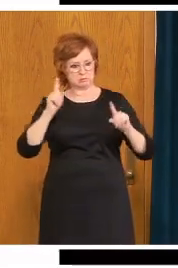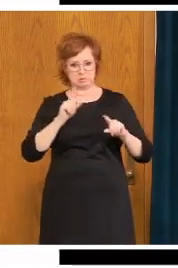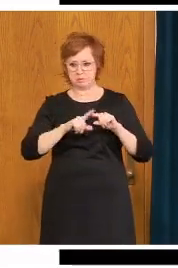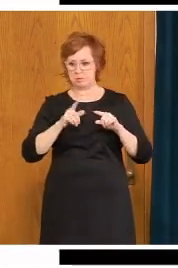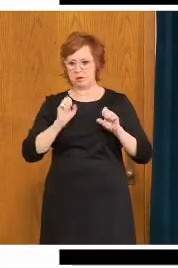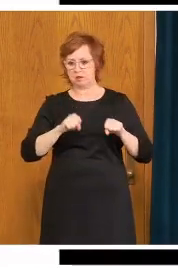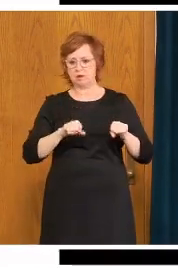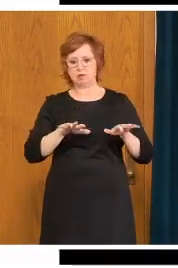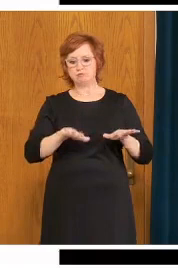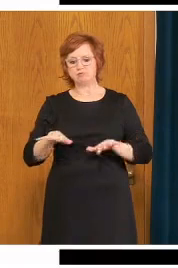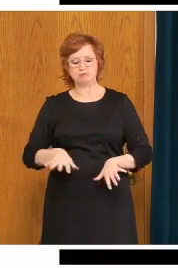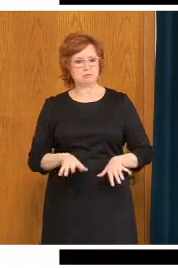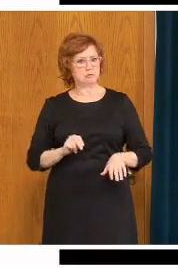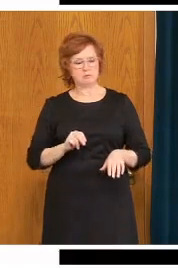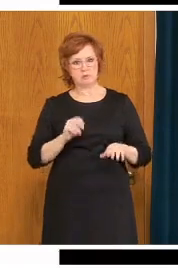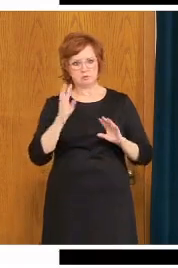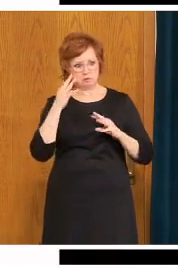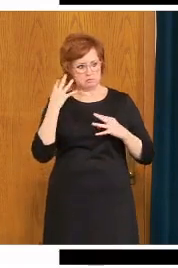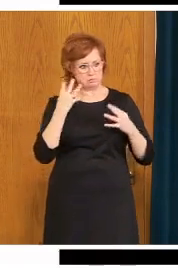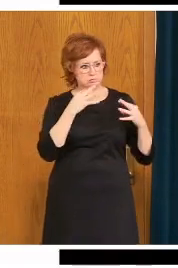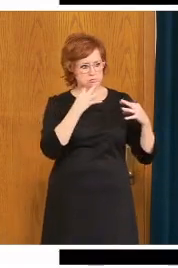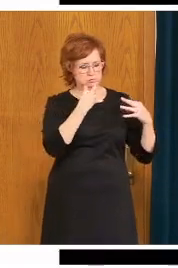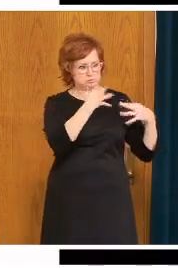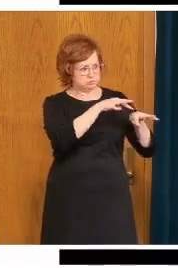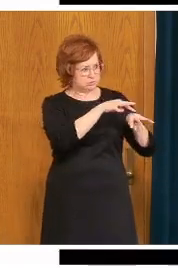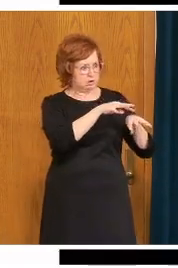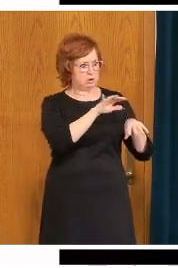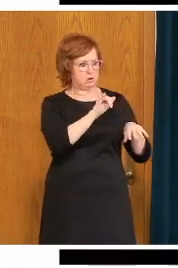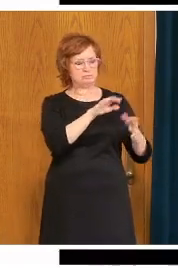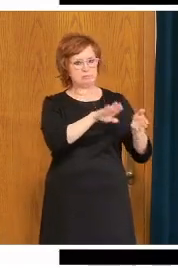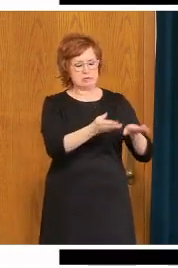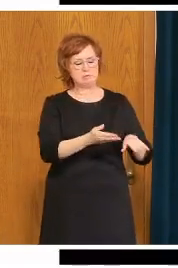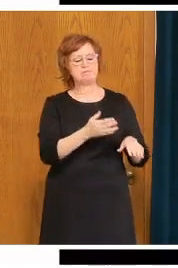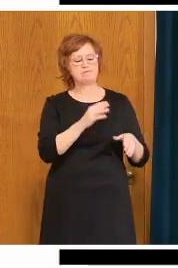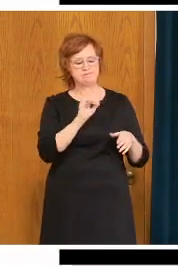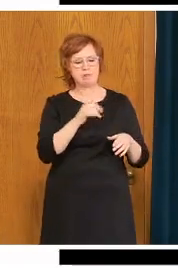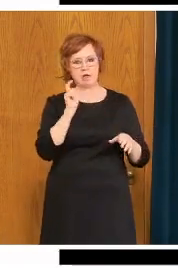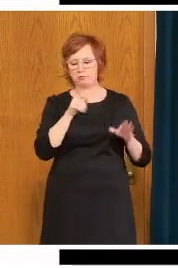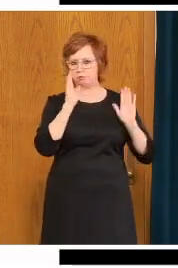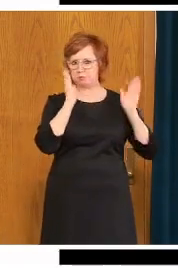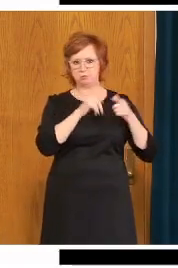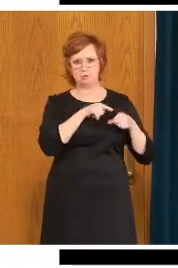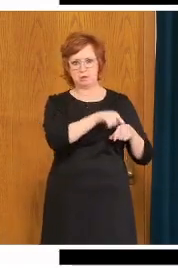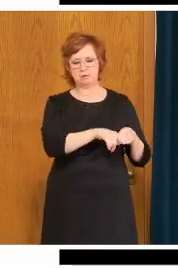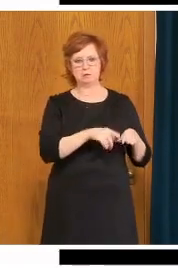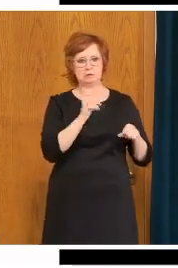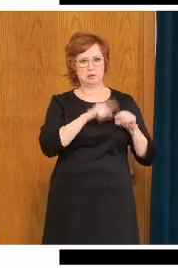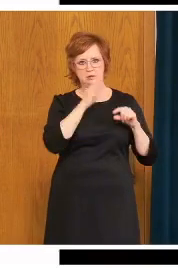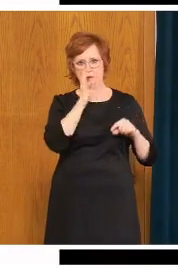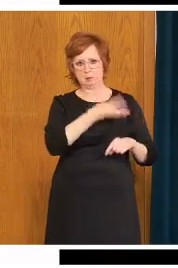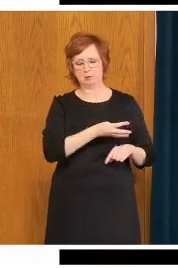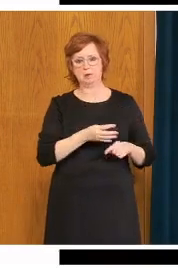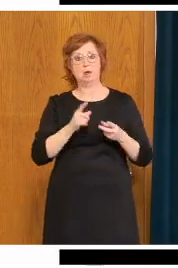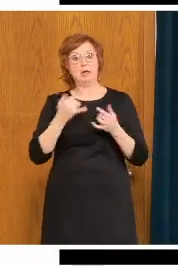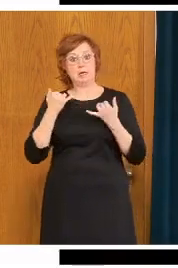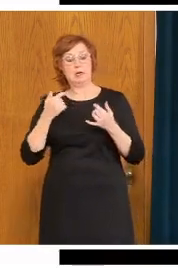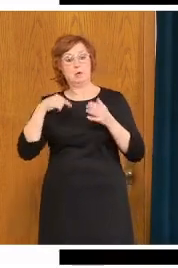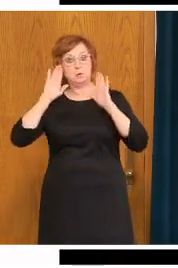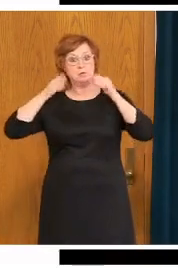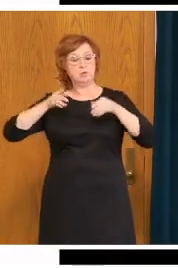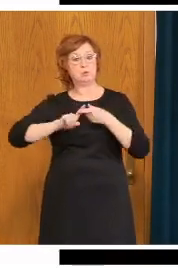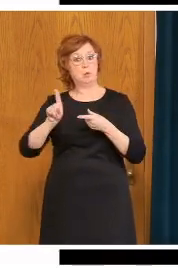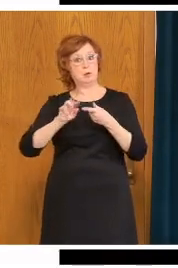to COVID and our rising case numbers. And while we have been focusing on Regina and the south of the province, we must now take